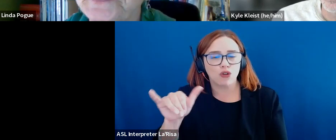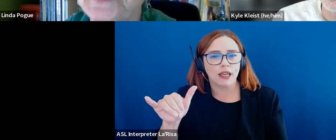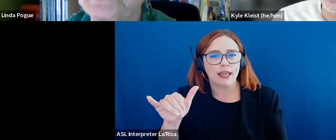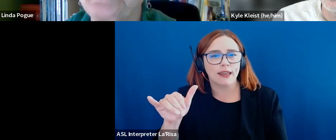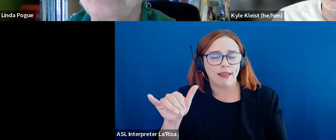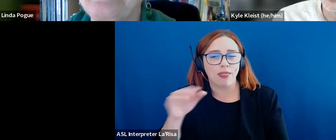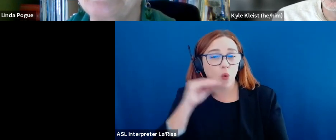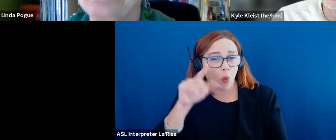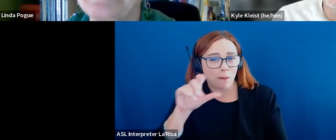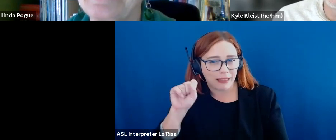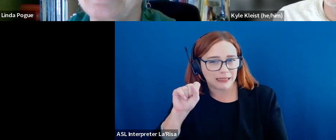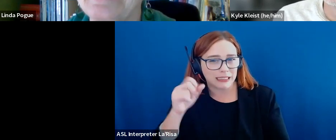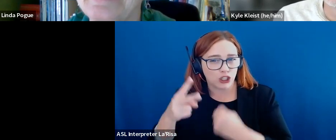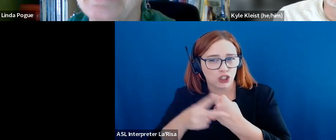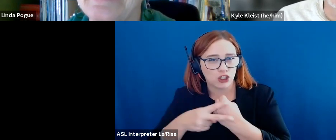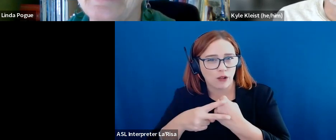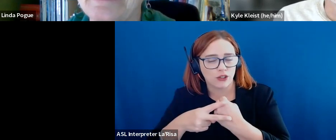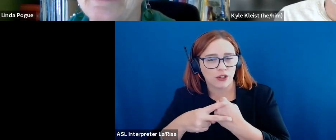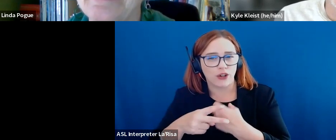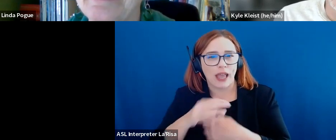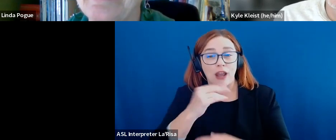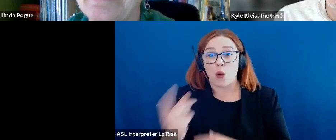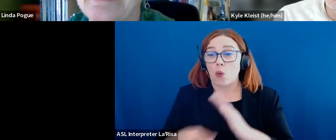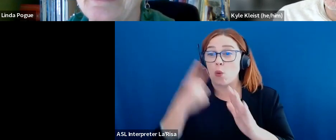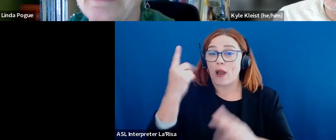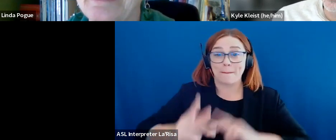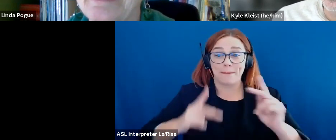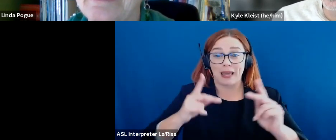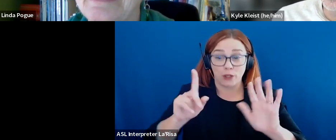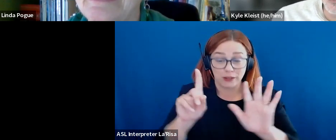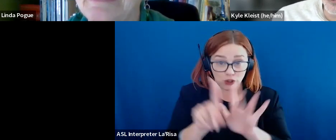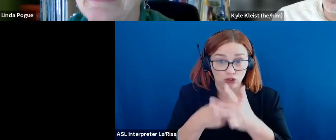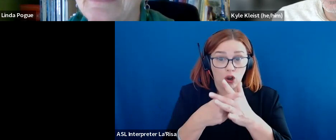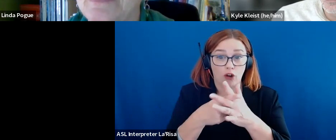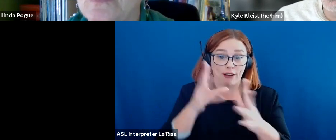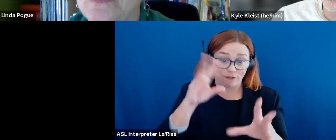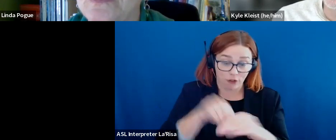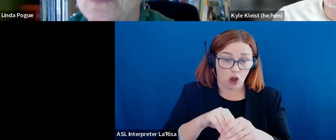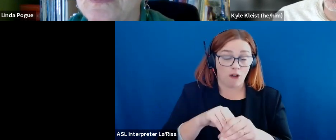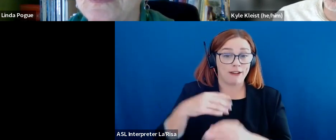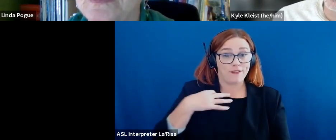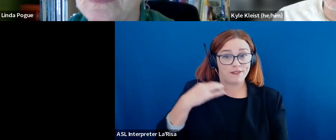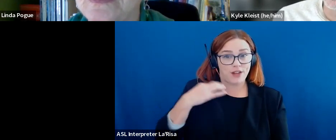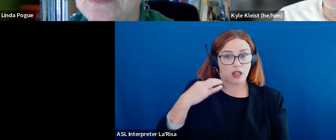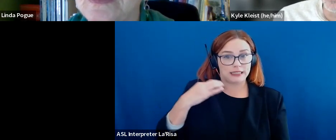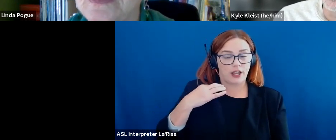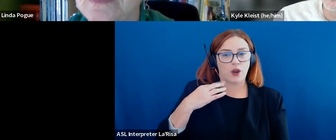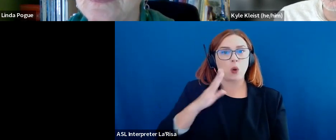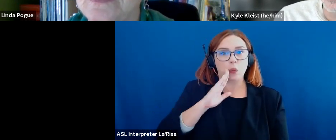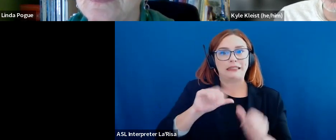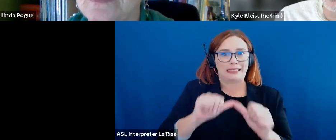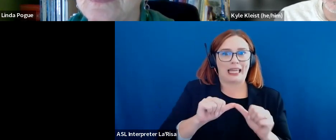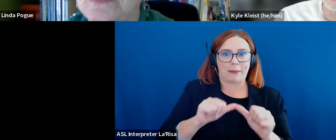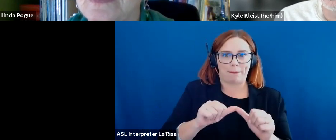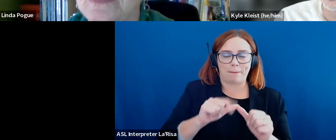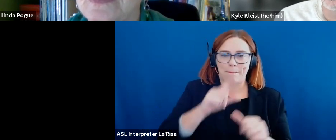hooked because they just love to volunteer. So, you know, if we could hook people and get them